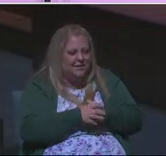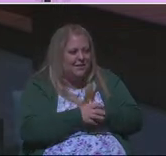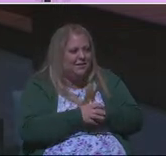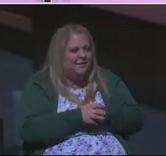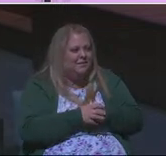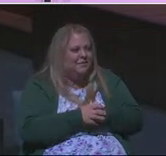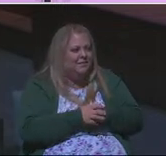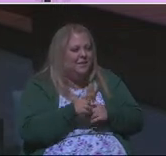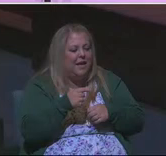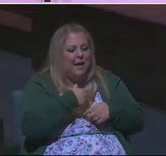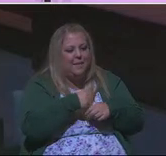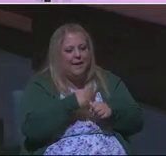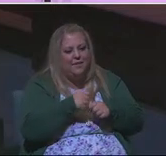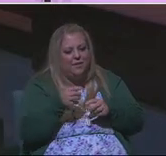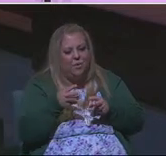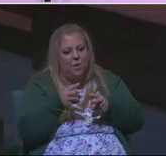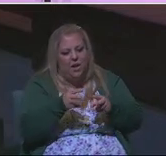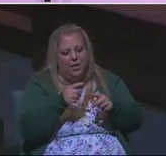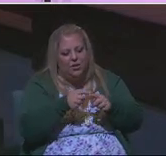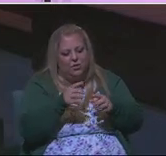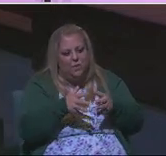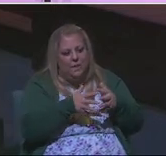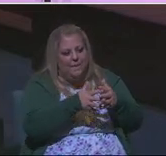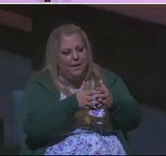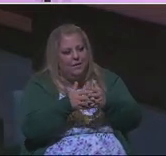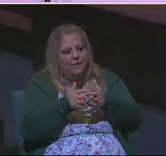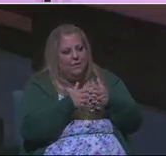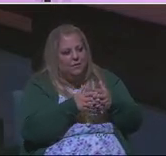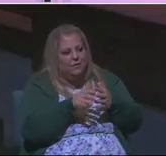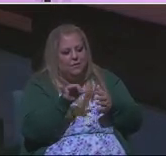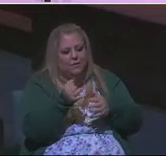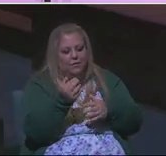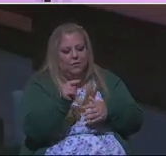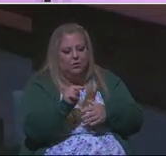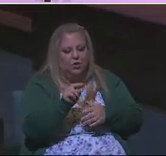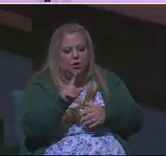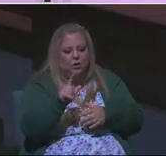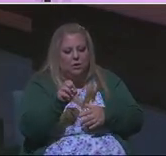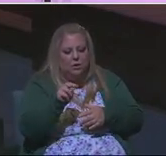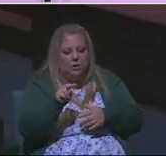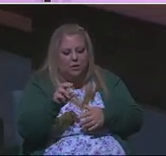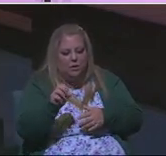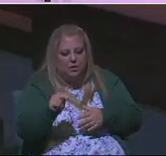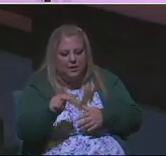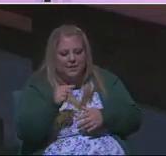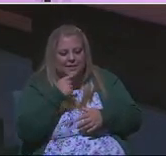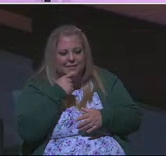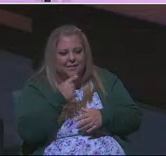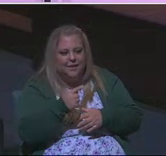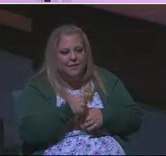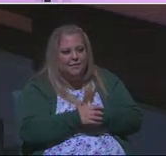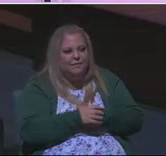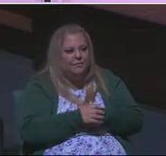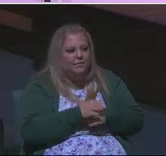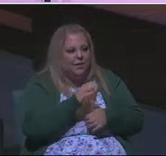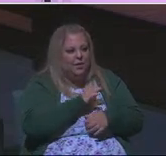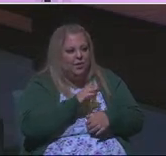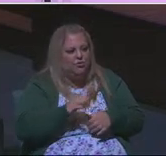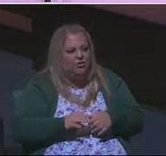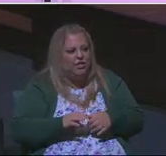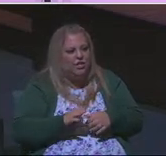As they made their way to America, John Lennon said these words. He said,